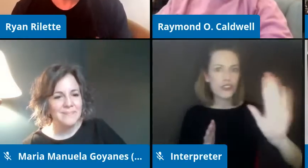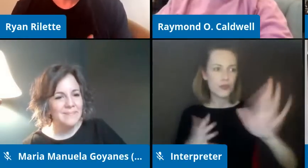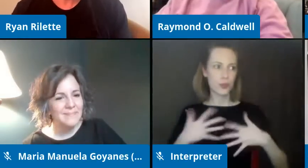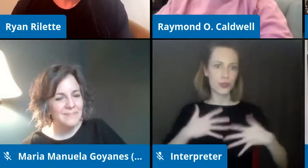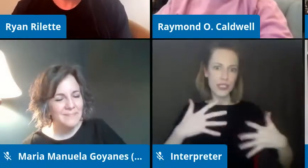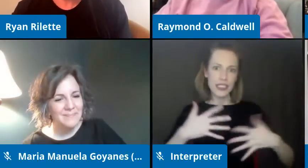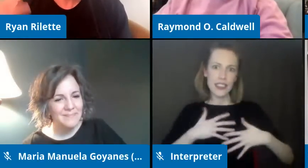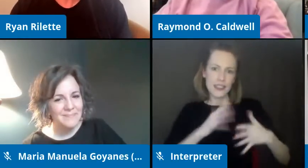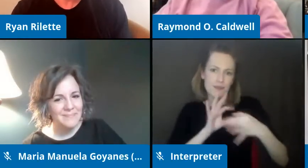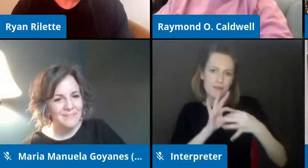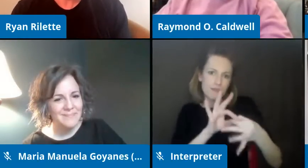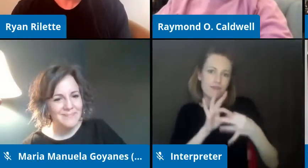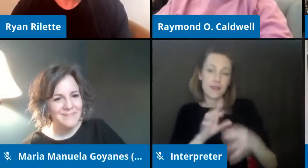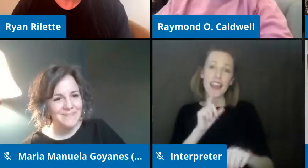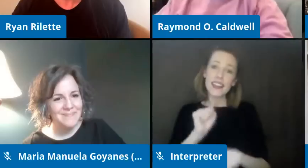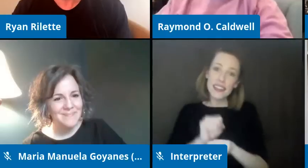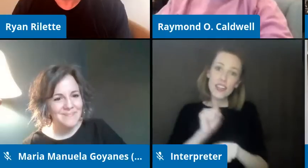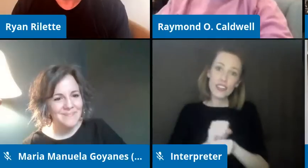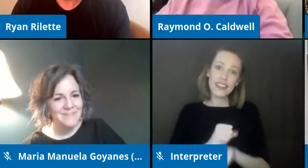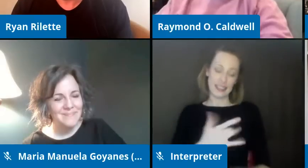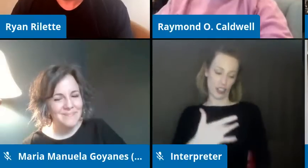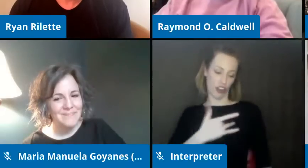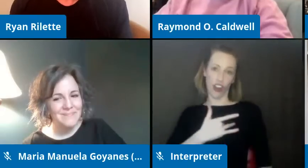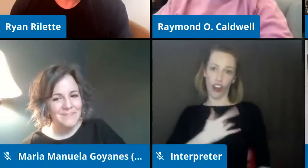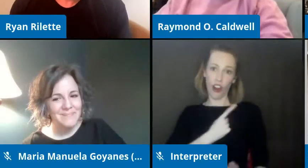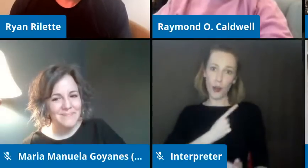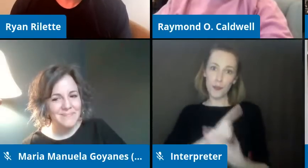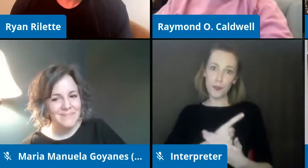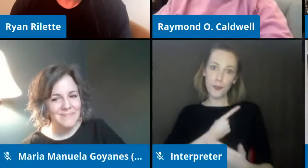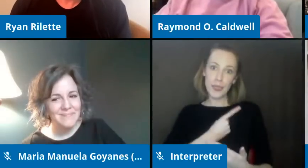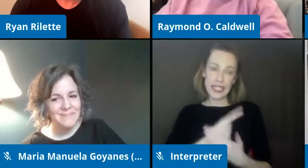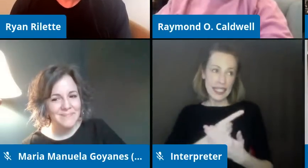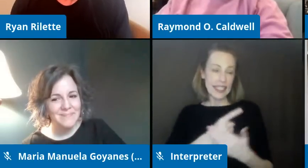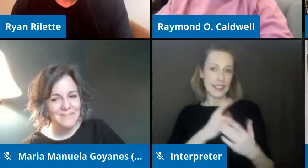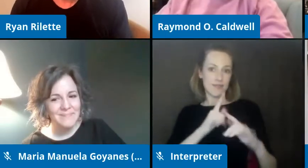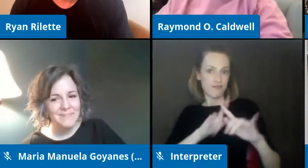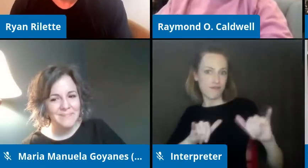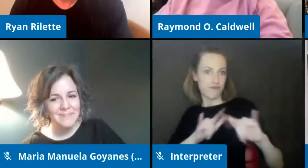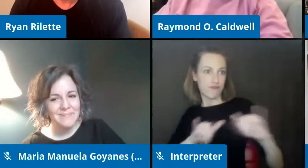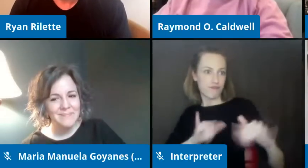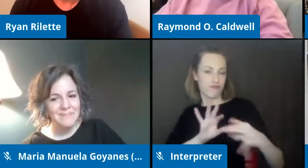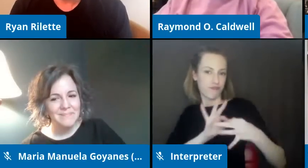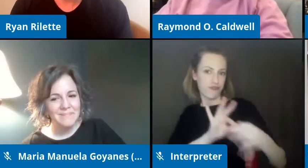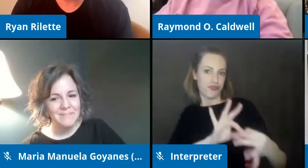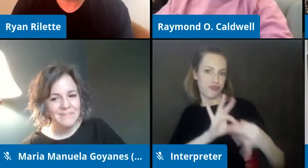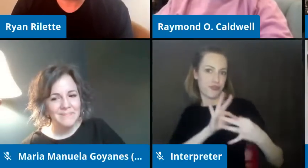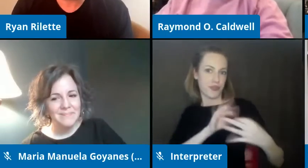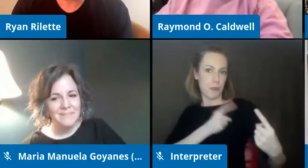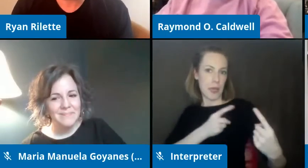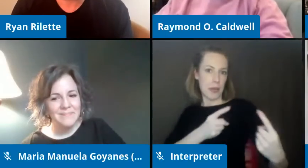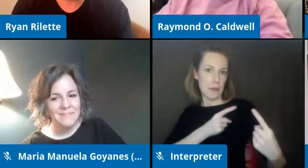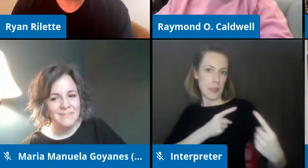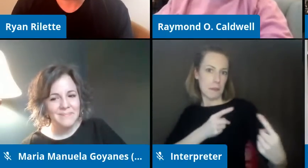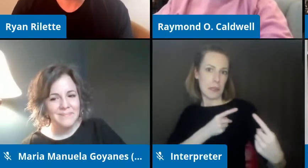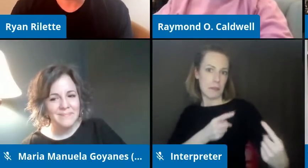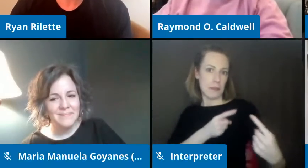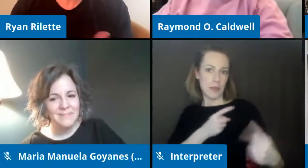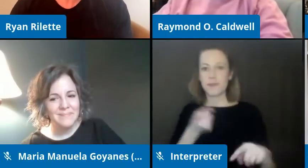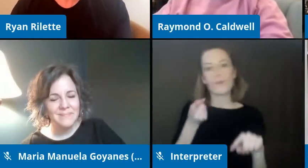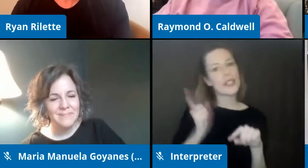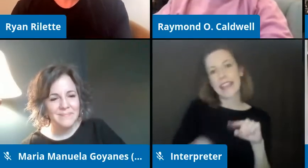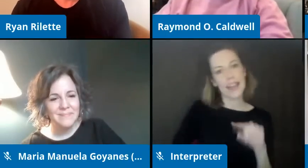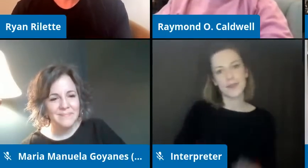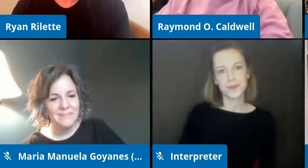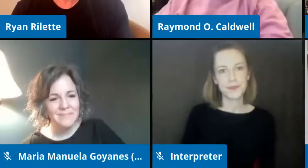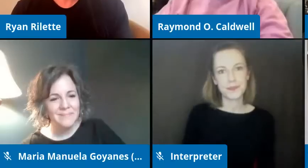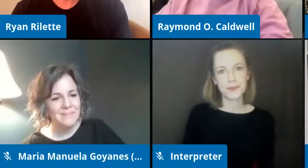connecting our heartbeats together as we watch this show. We can't do that. What we can do is to treat